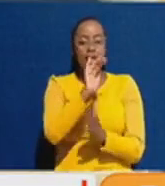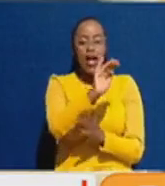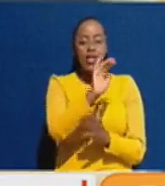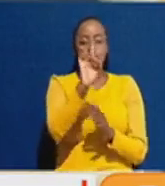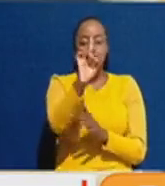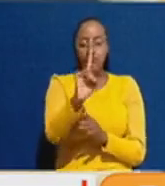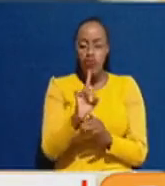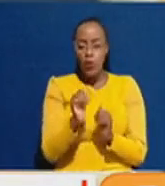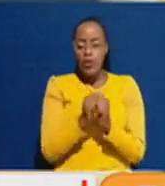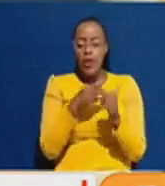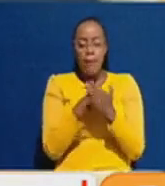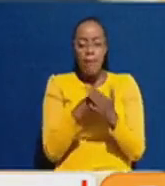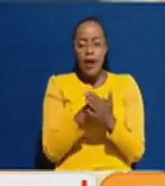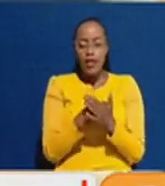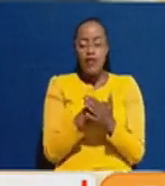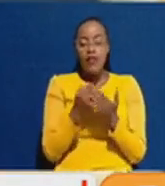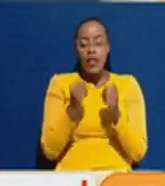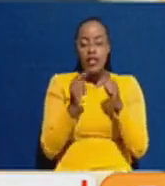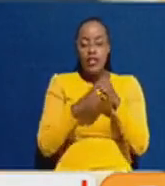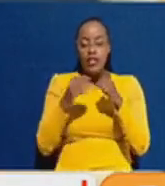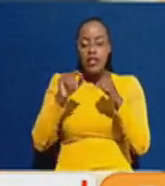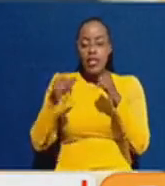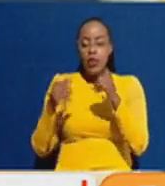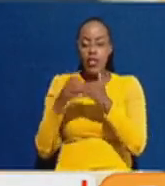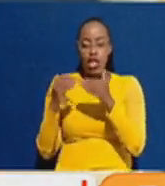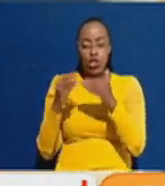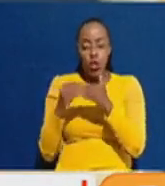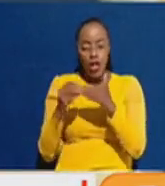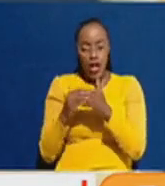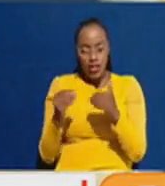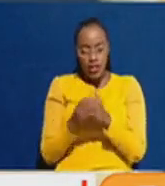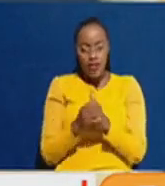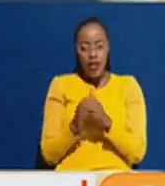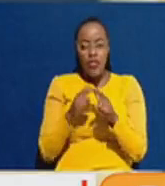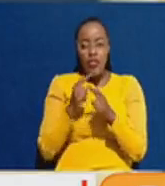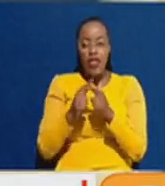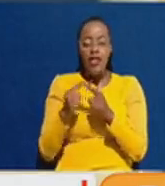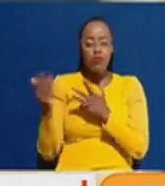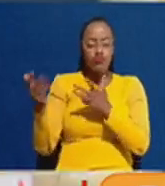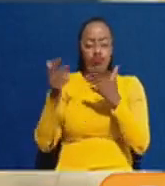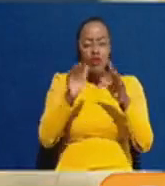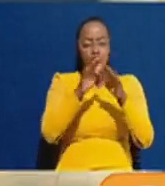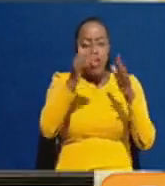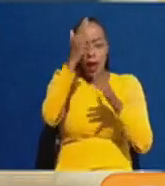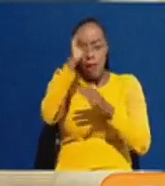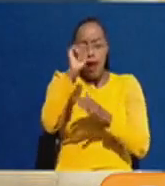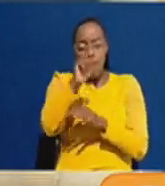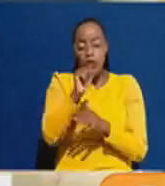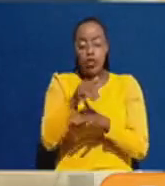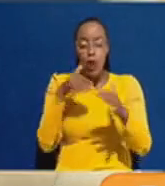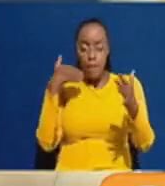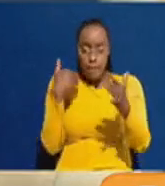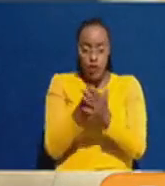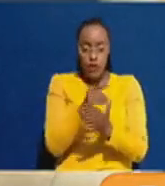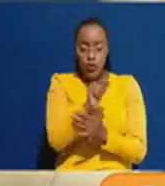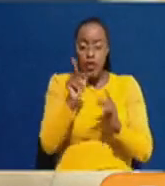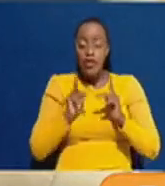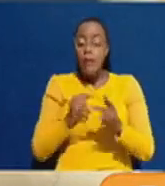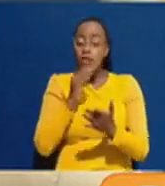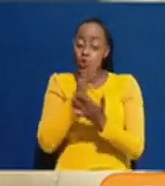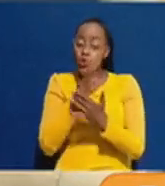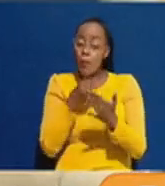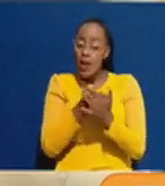with my money, which was 60,000 US dollars, to put it on the table so that we could show some proof to these people that we actually